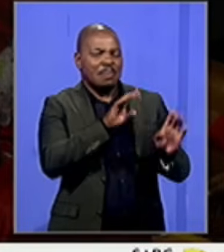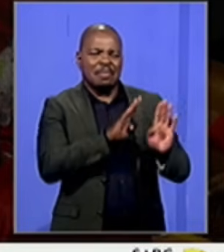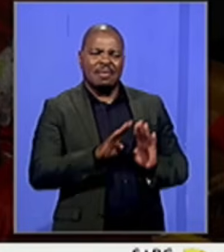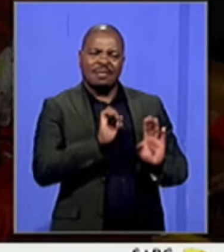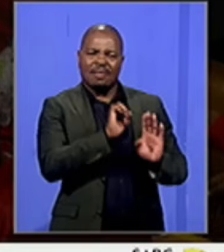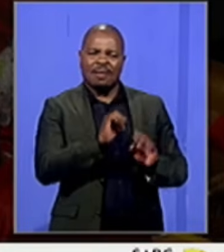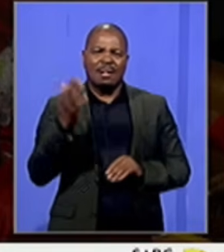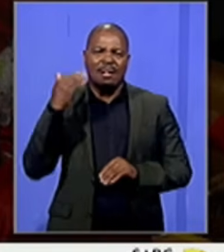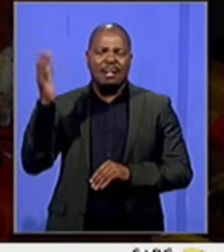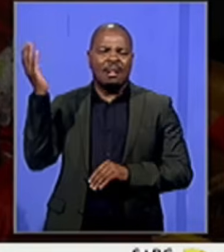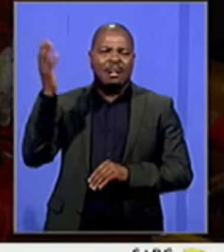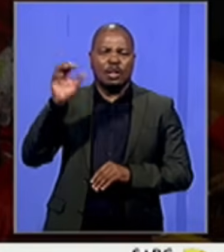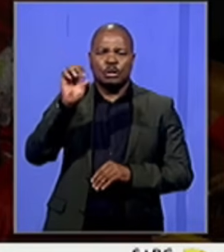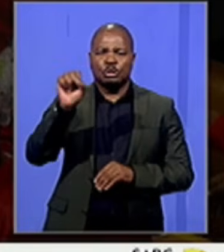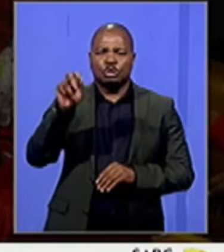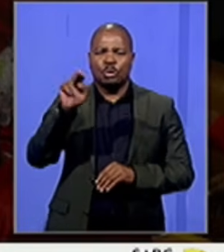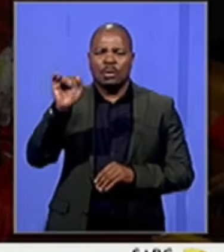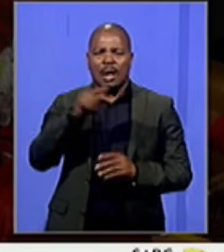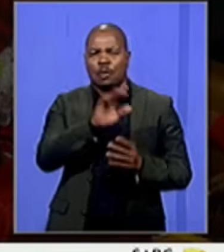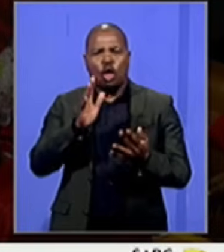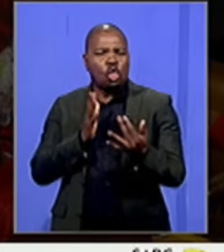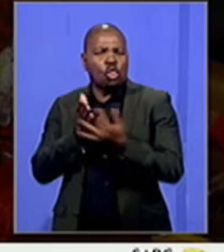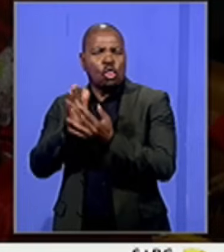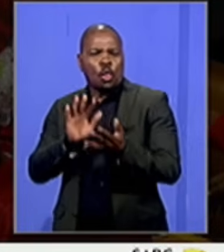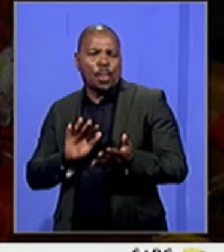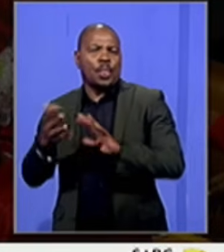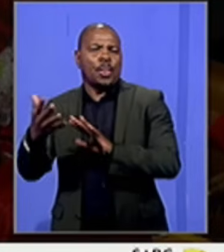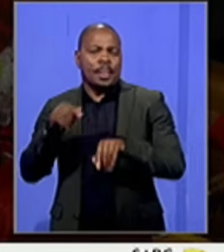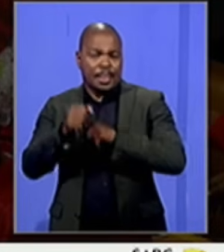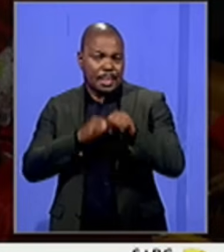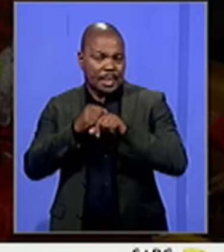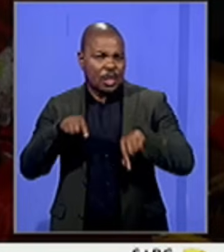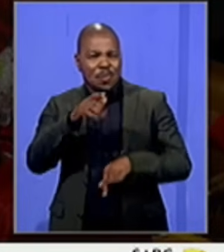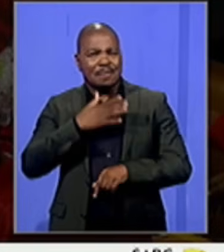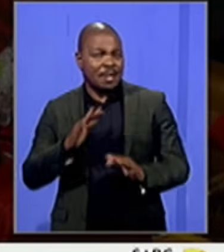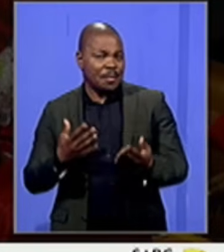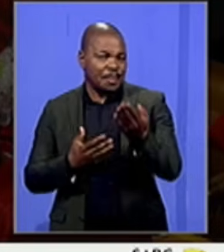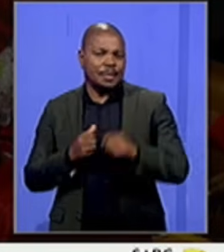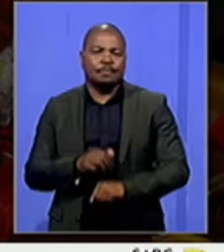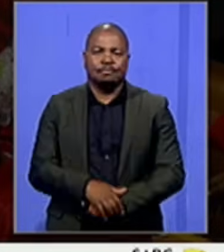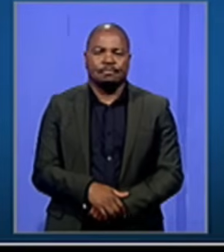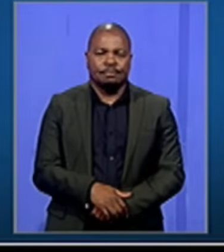pulo ya pulo semmušo ya parlamente SONA lenyaga.